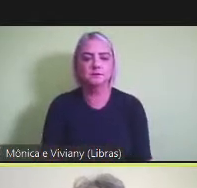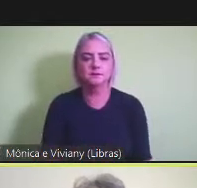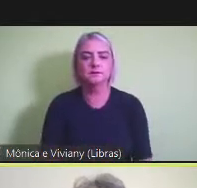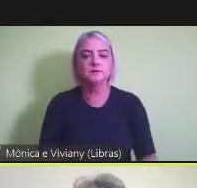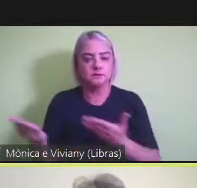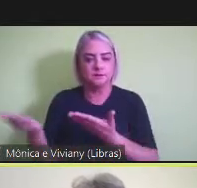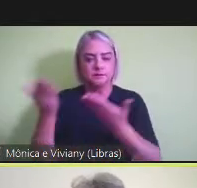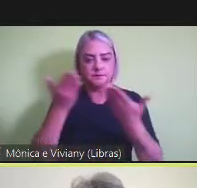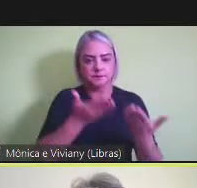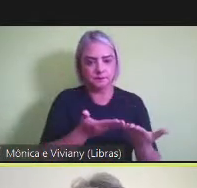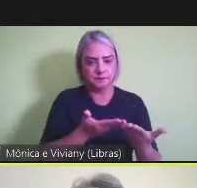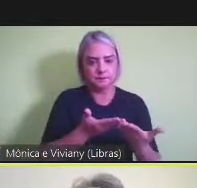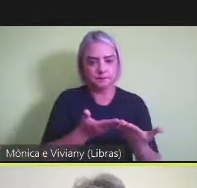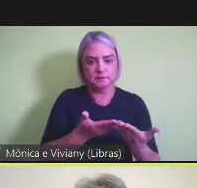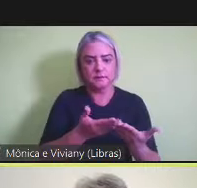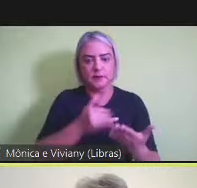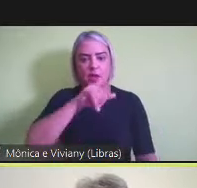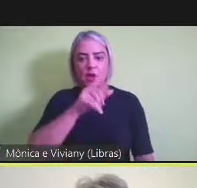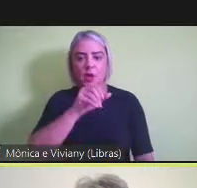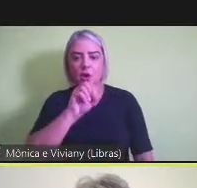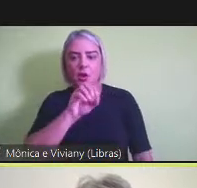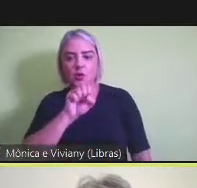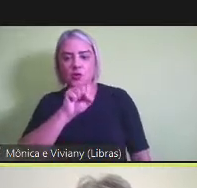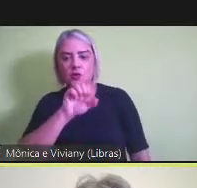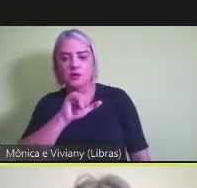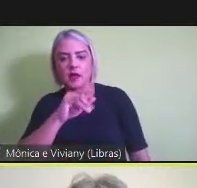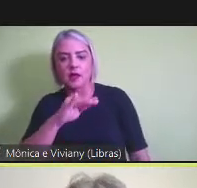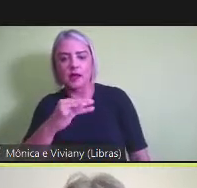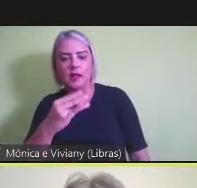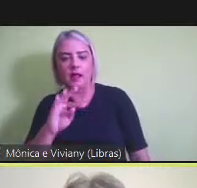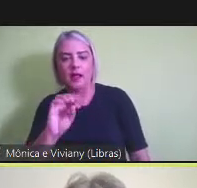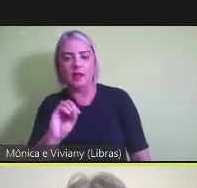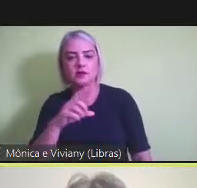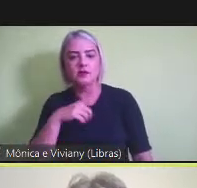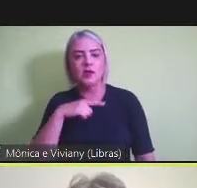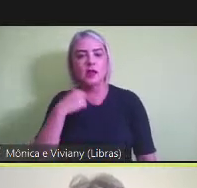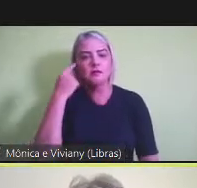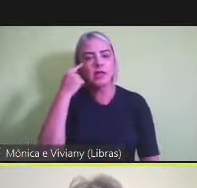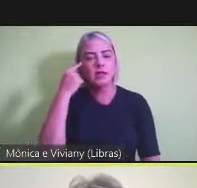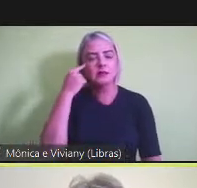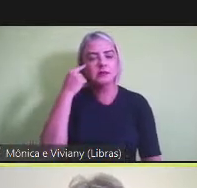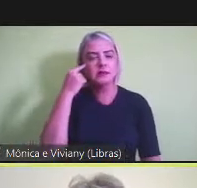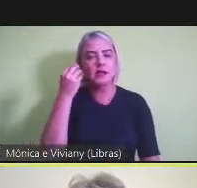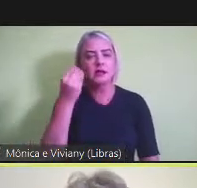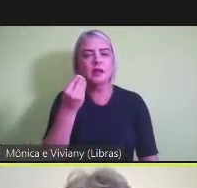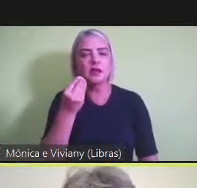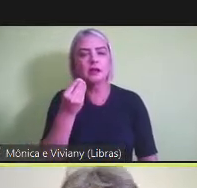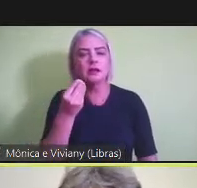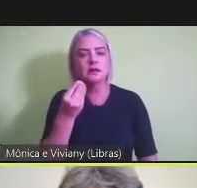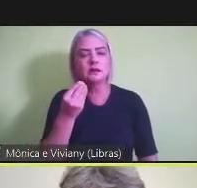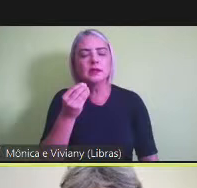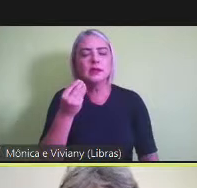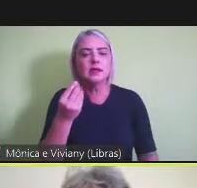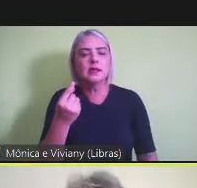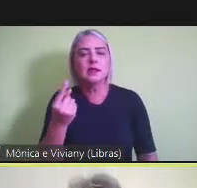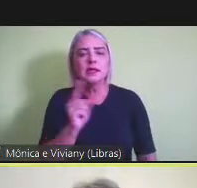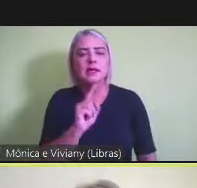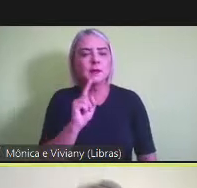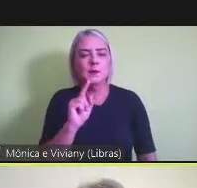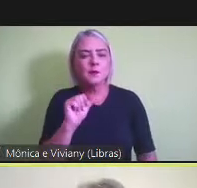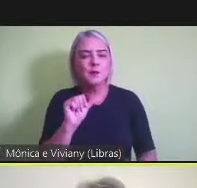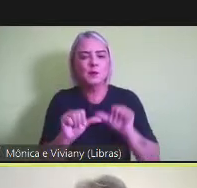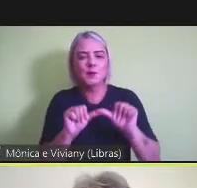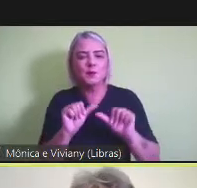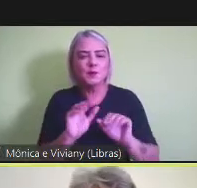Let's go to the next one. And mentioning here José de Castro, so we can think about